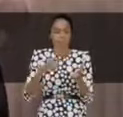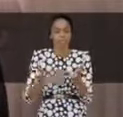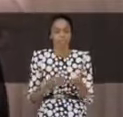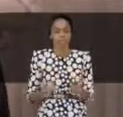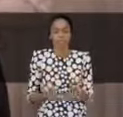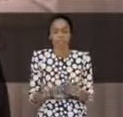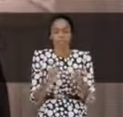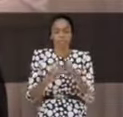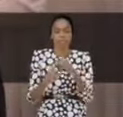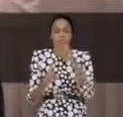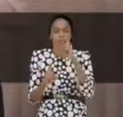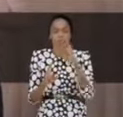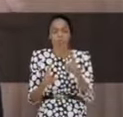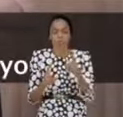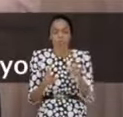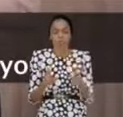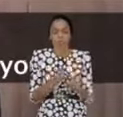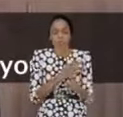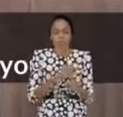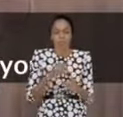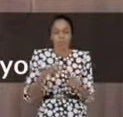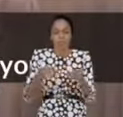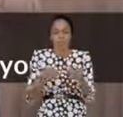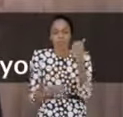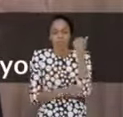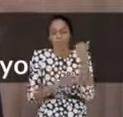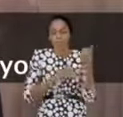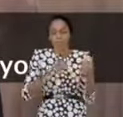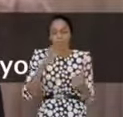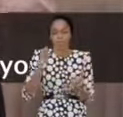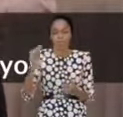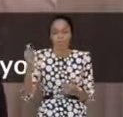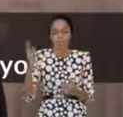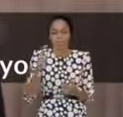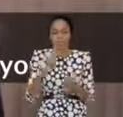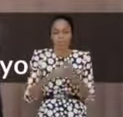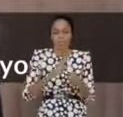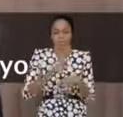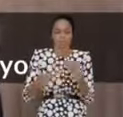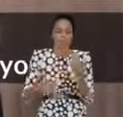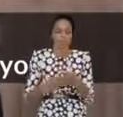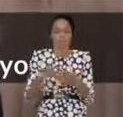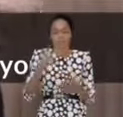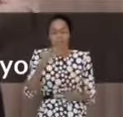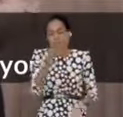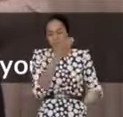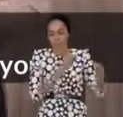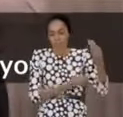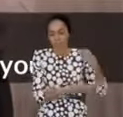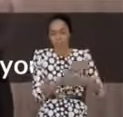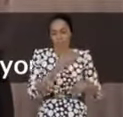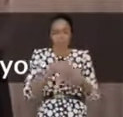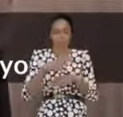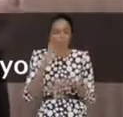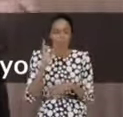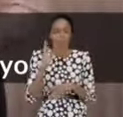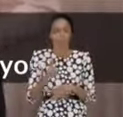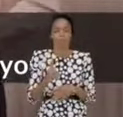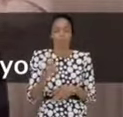Give this land to you, I gave to Abraham and Isaac, and to all your descendants after